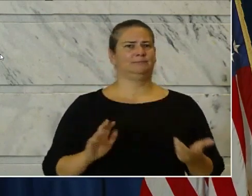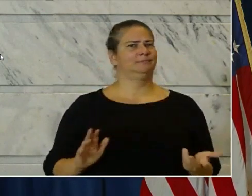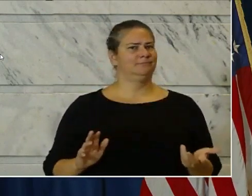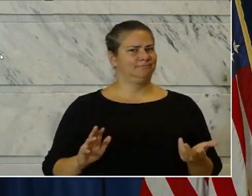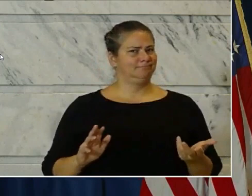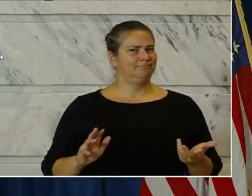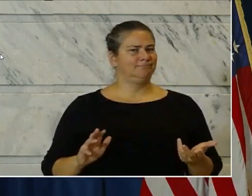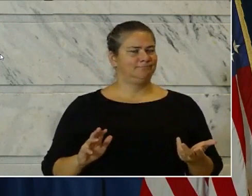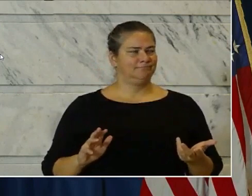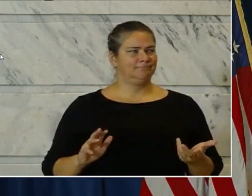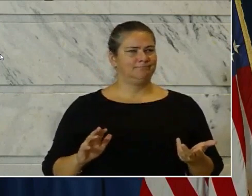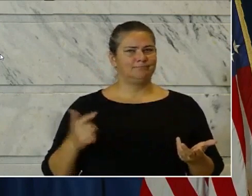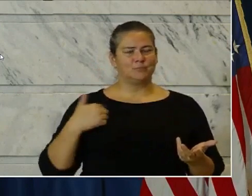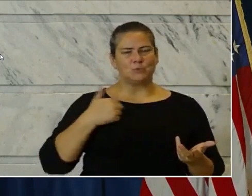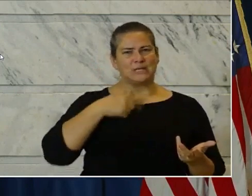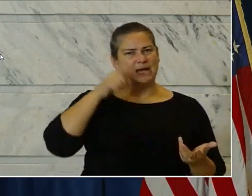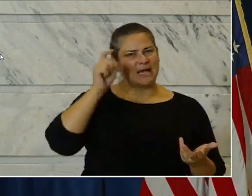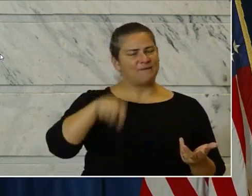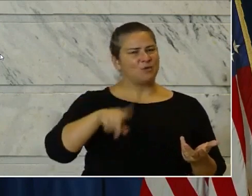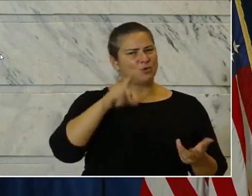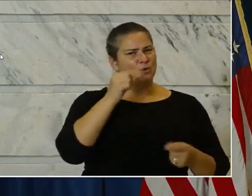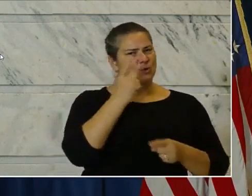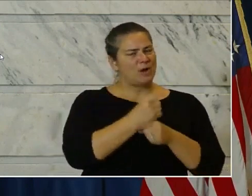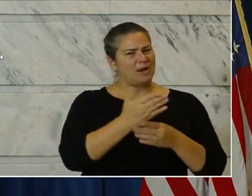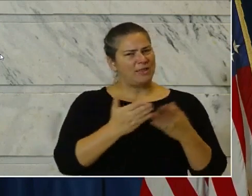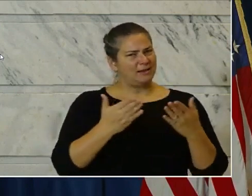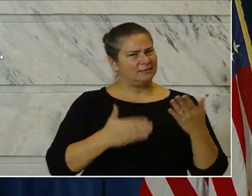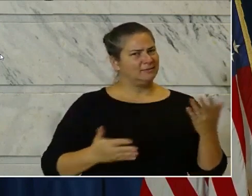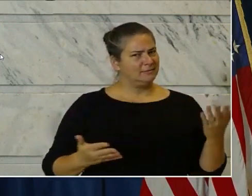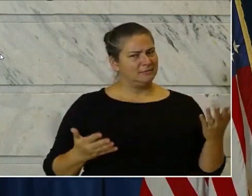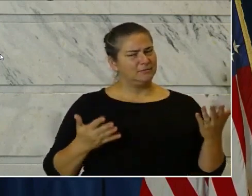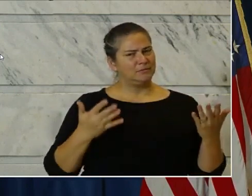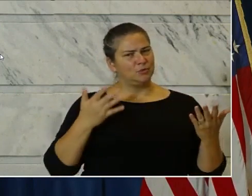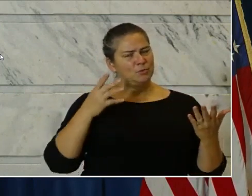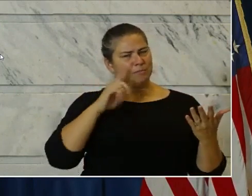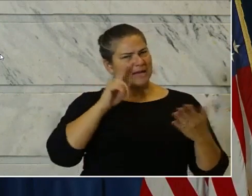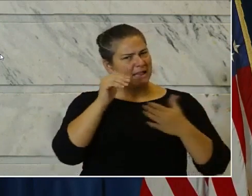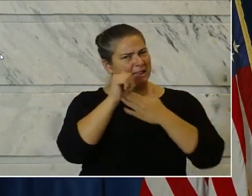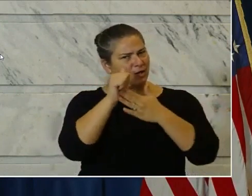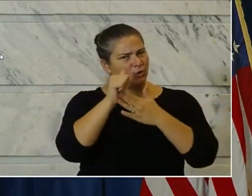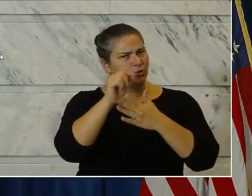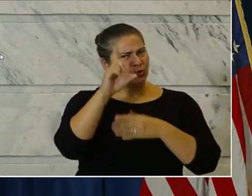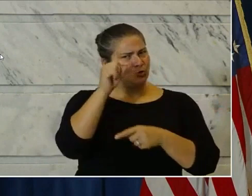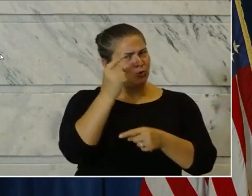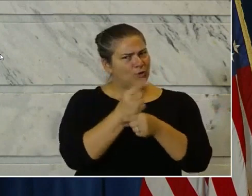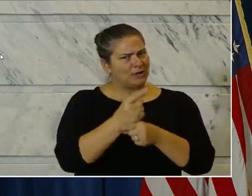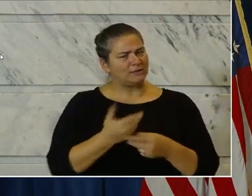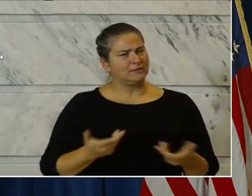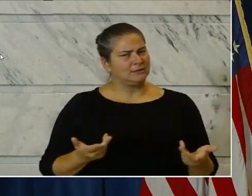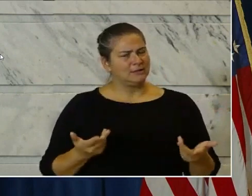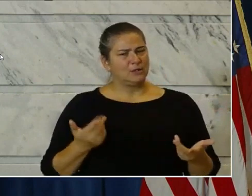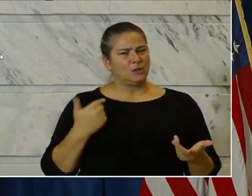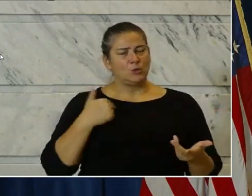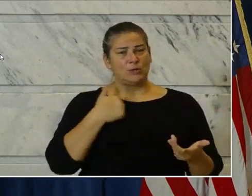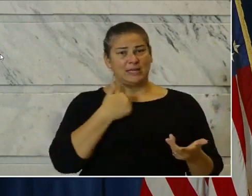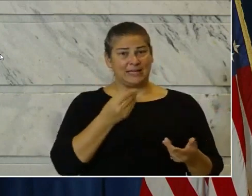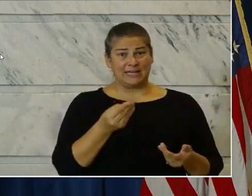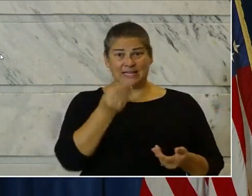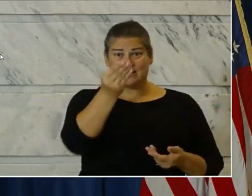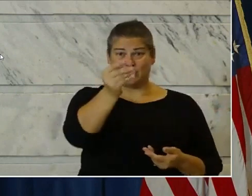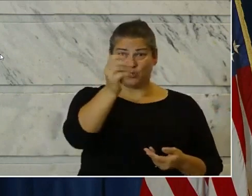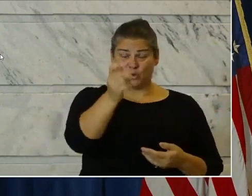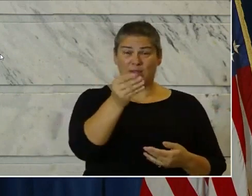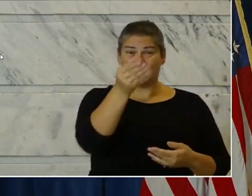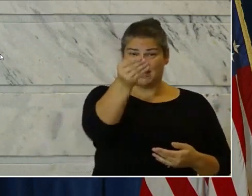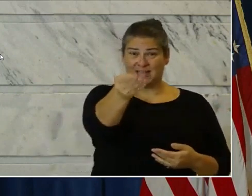point, we got to have people doing the right thing and showing the leadership to do the right thing. And it can't be give us a tool, and once we get the tool, if